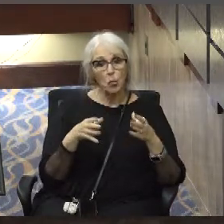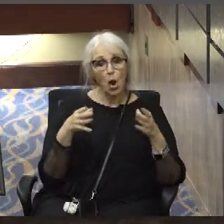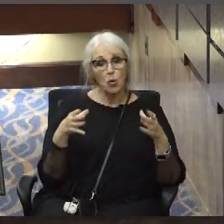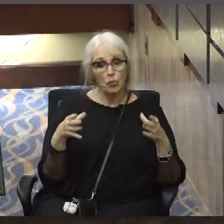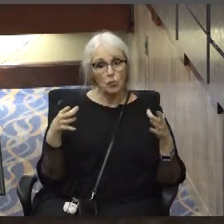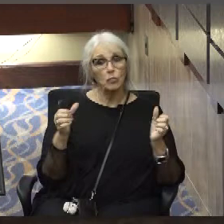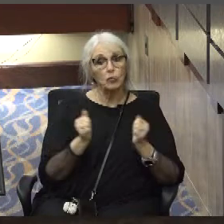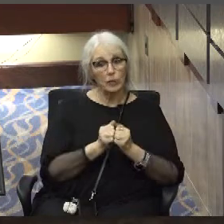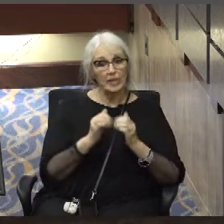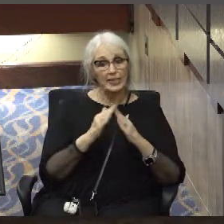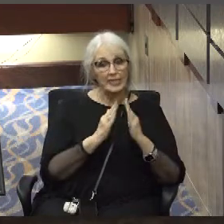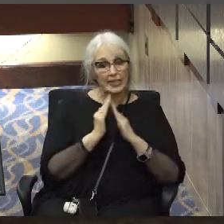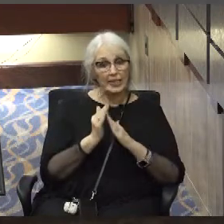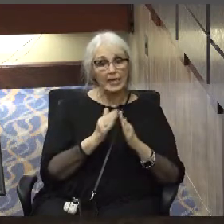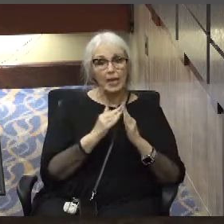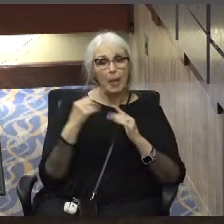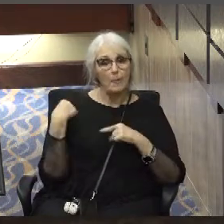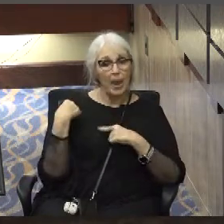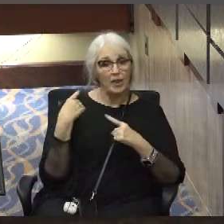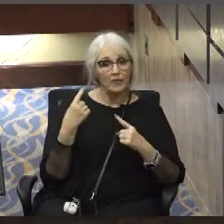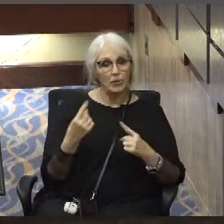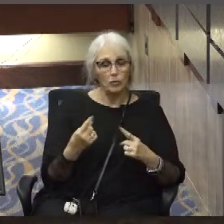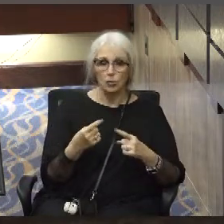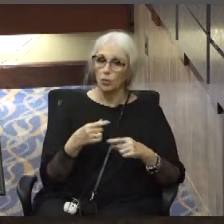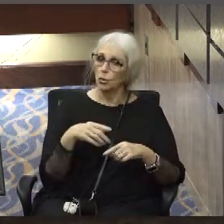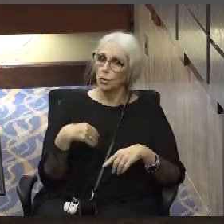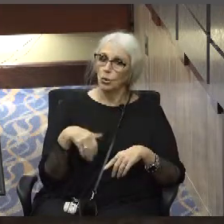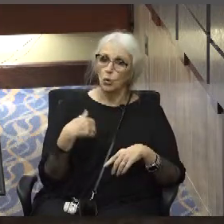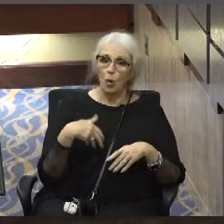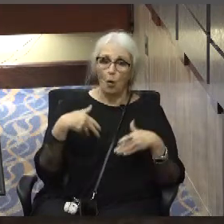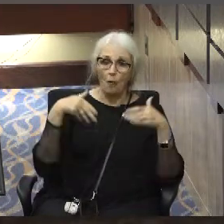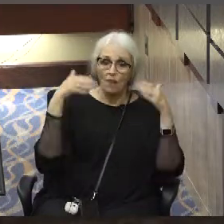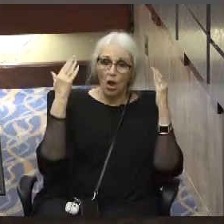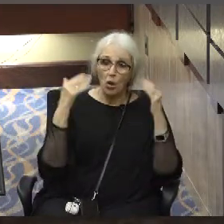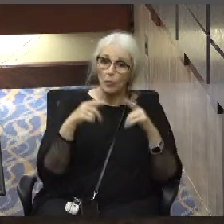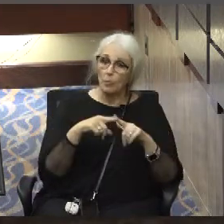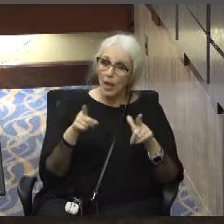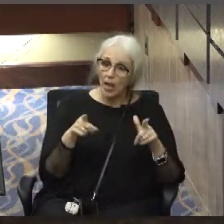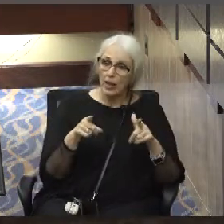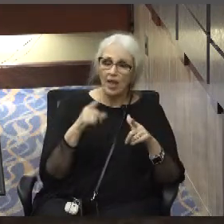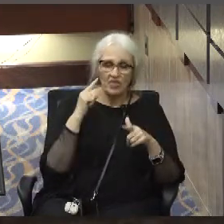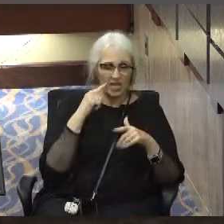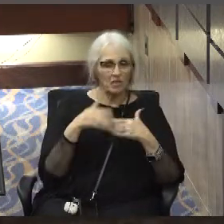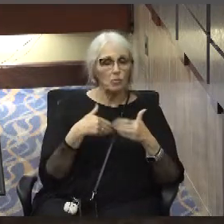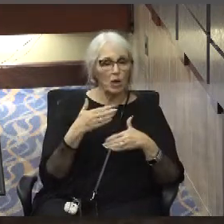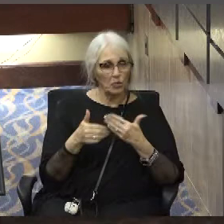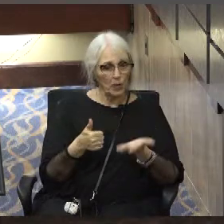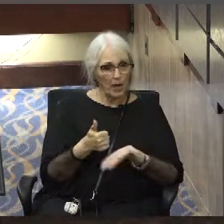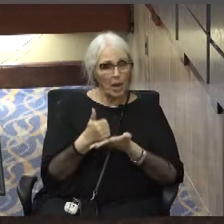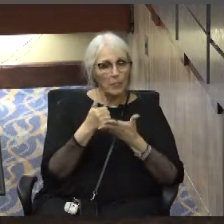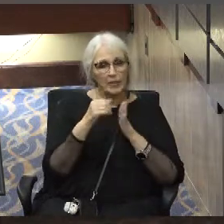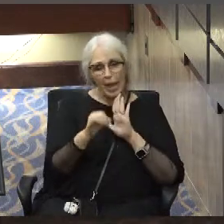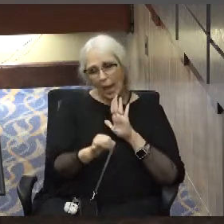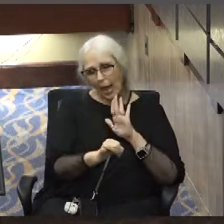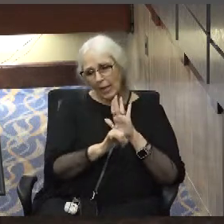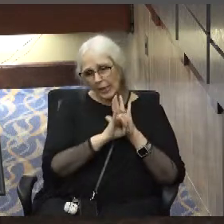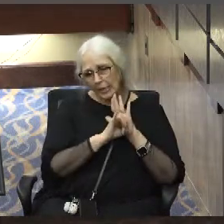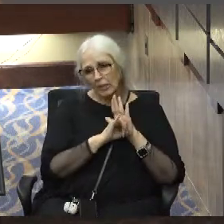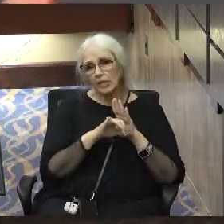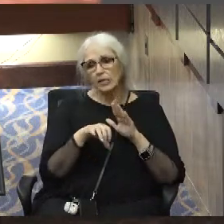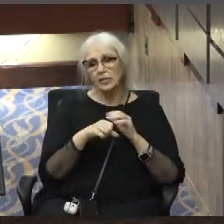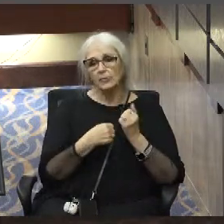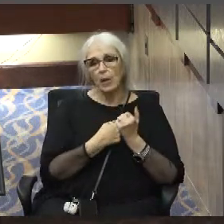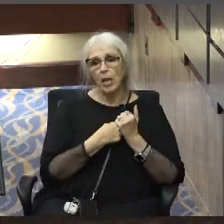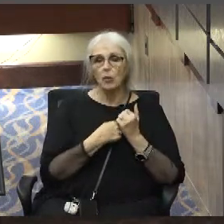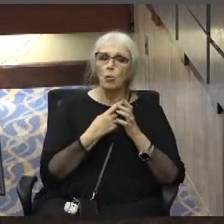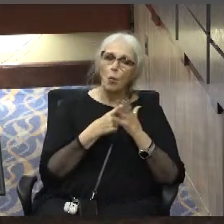undergoing for the last few years, we're kind of overloaded. And I think this process software will really help us identify spots where we're